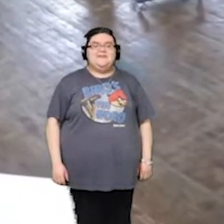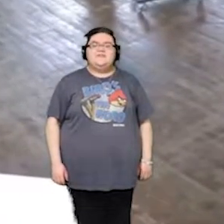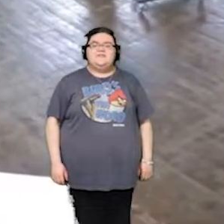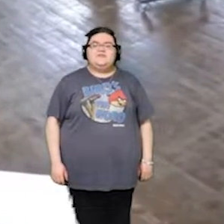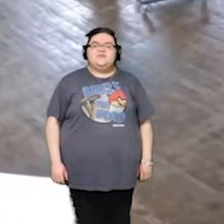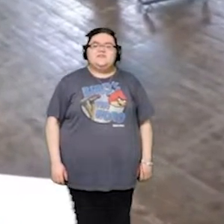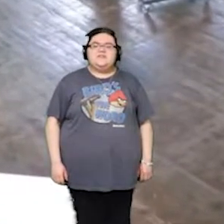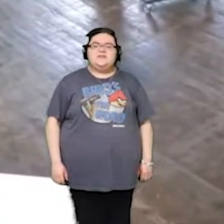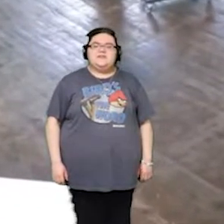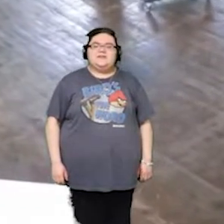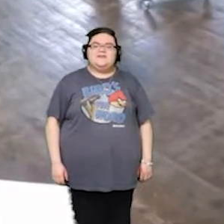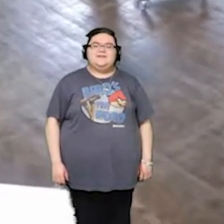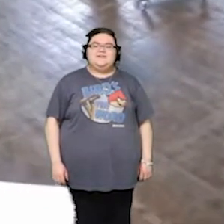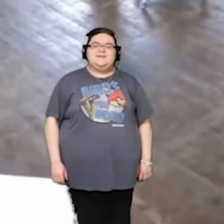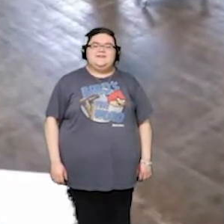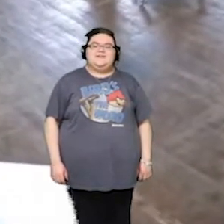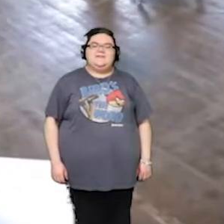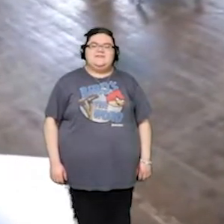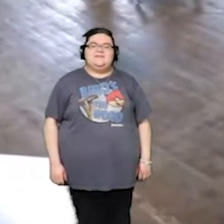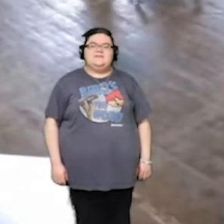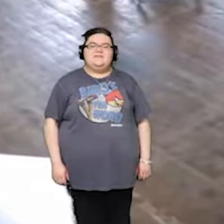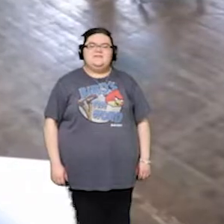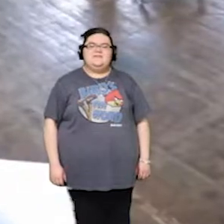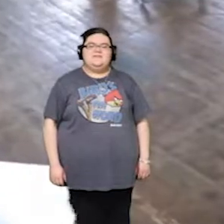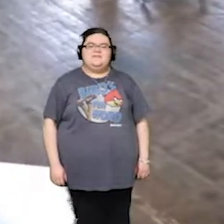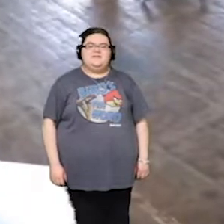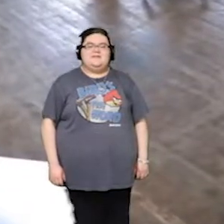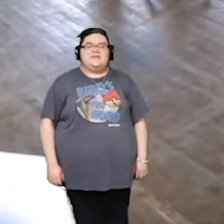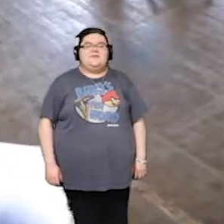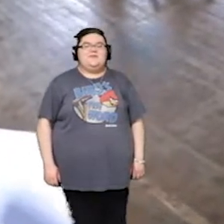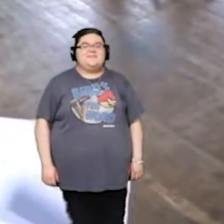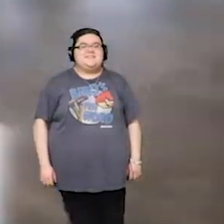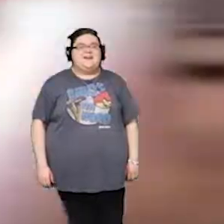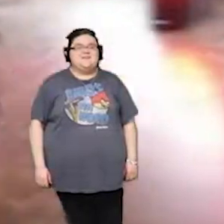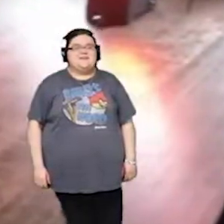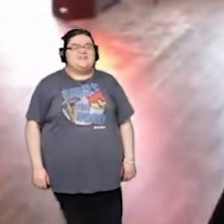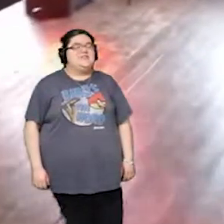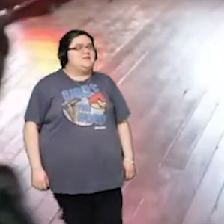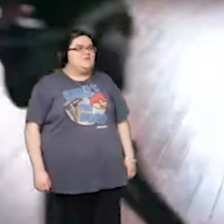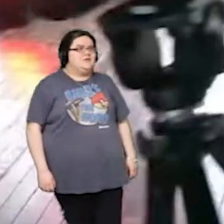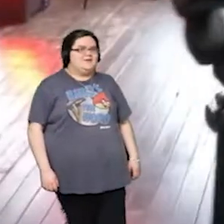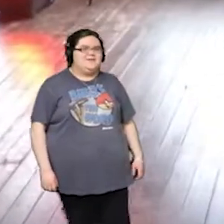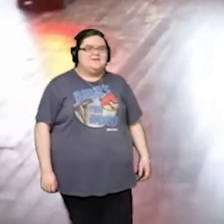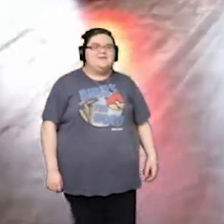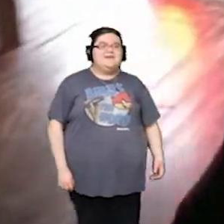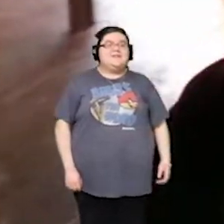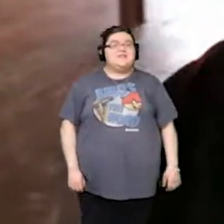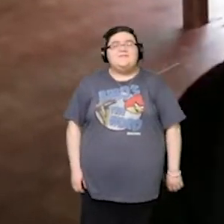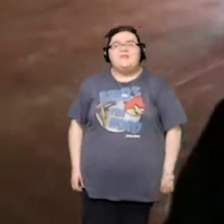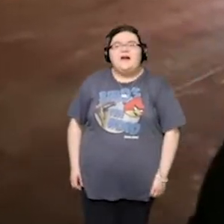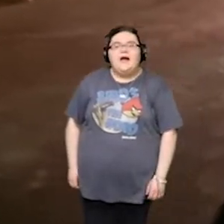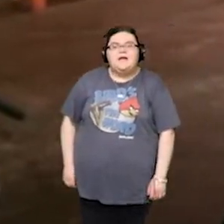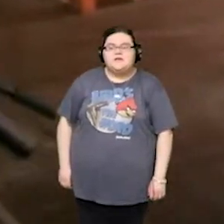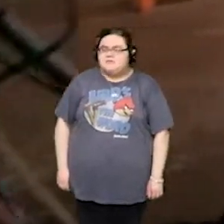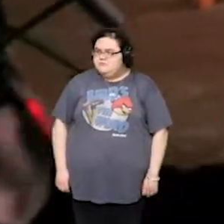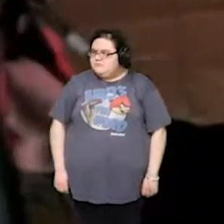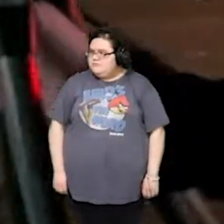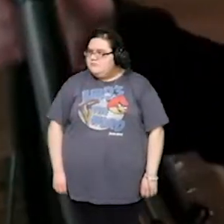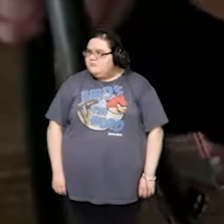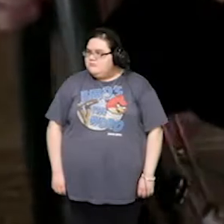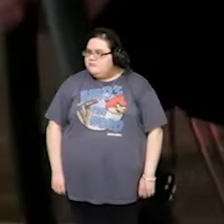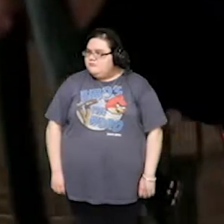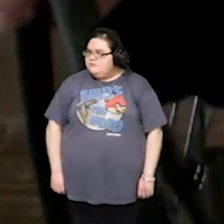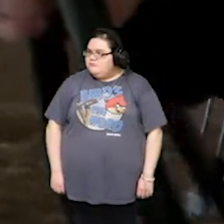14. Really? 1,400. 14. 1,400. Yes. I was like, 1,400. Okay, so Jesus Christ. We know what we're That's shooting. That's for the guys. What's